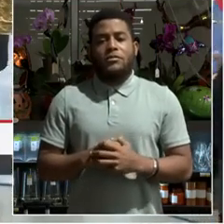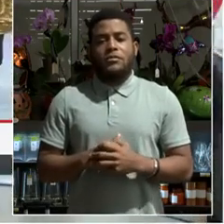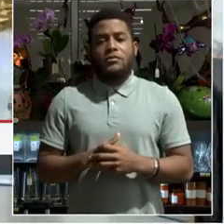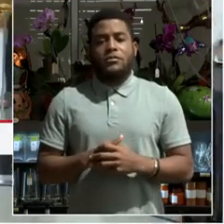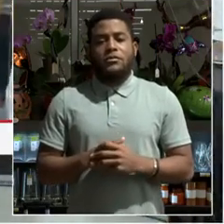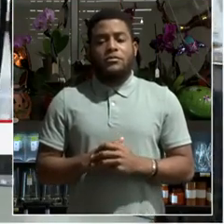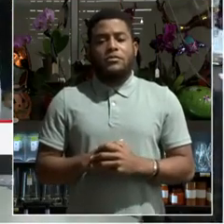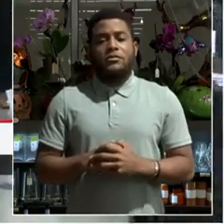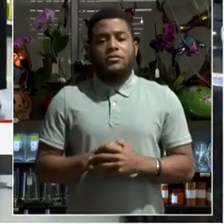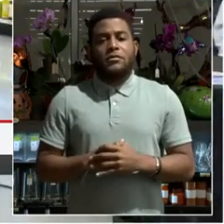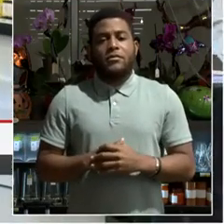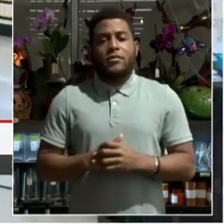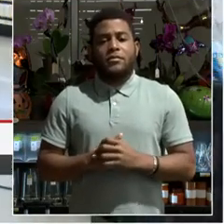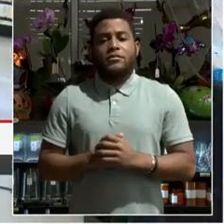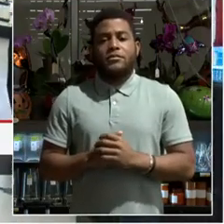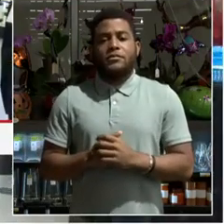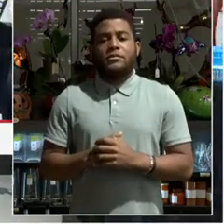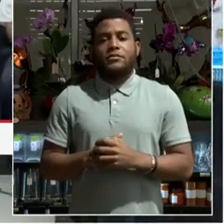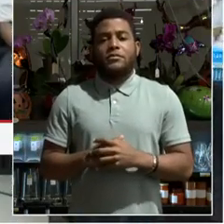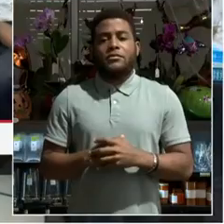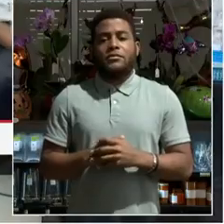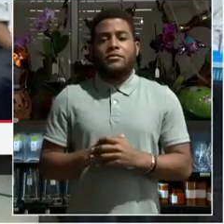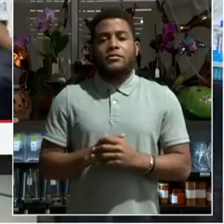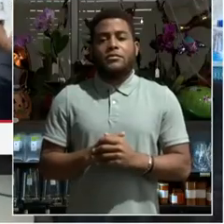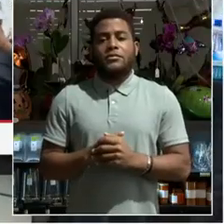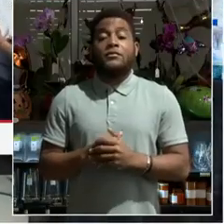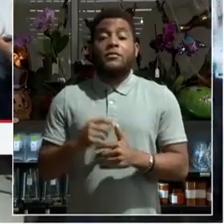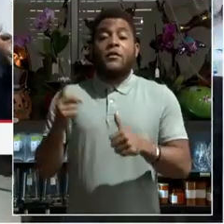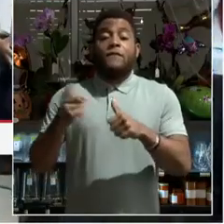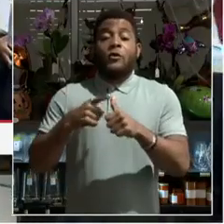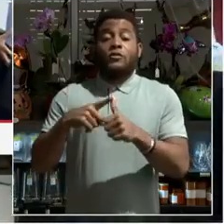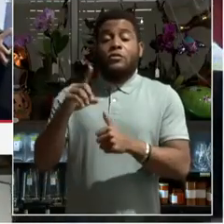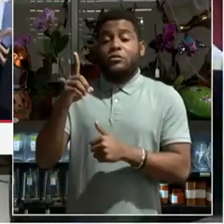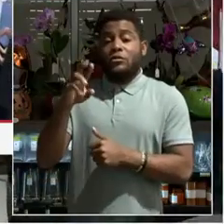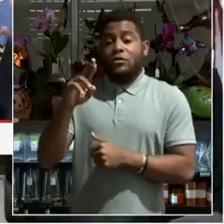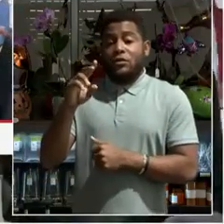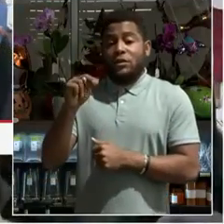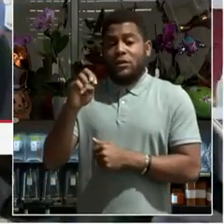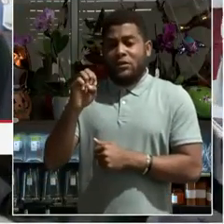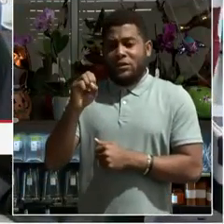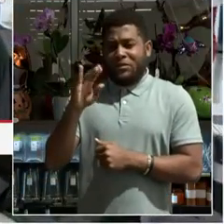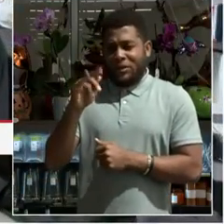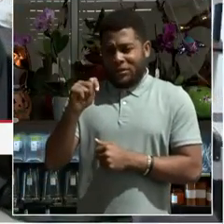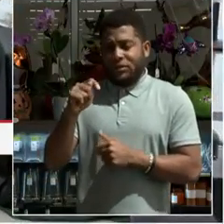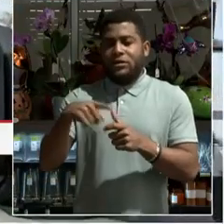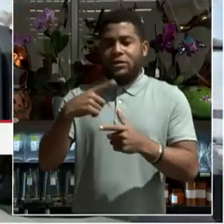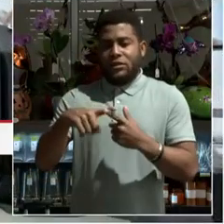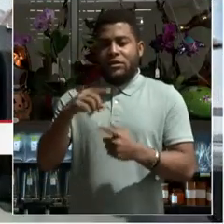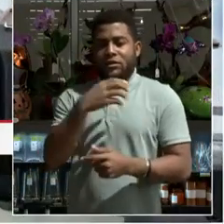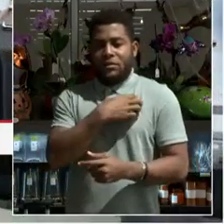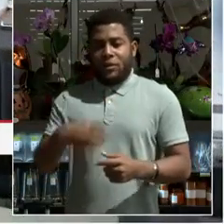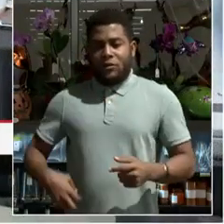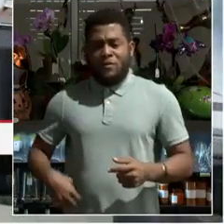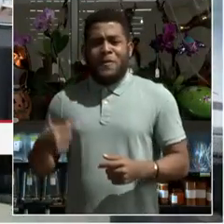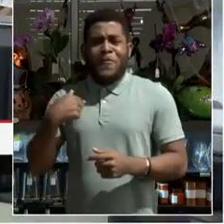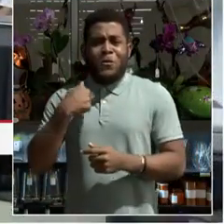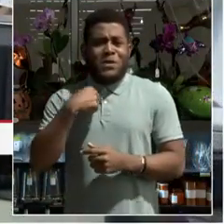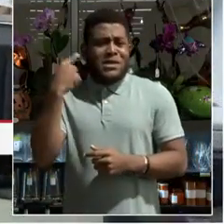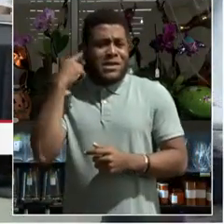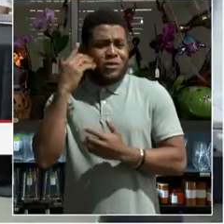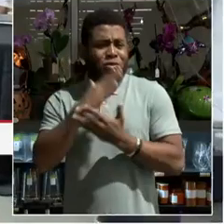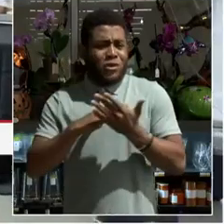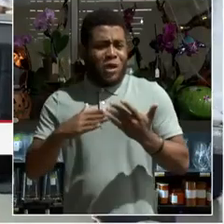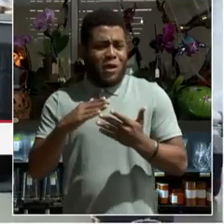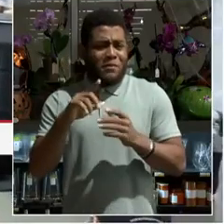Yes, first Dr. Nesbitt and then Mayor with a quick follow-up. But Doctor, we are hearing some reports in a nearby